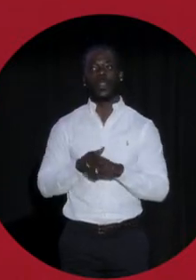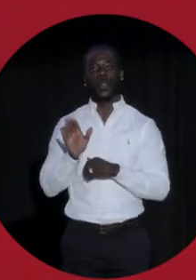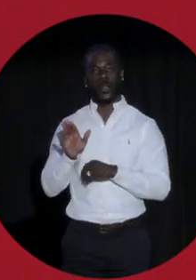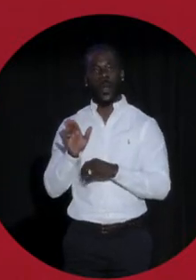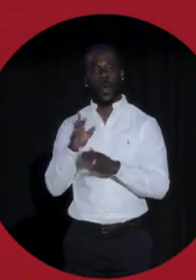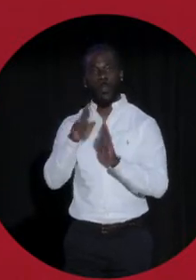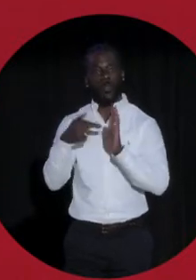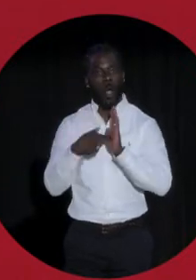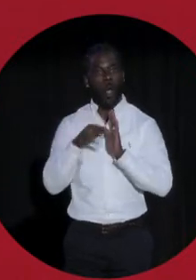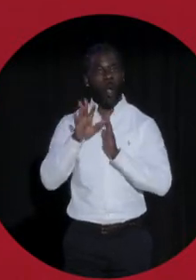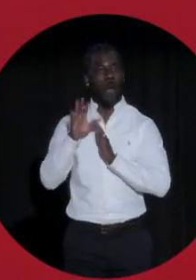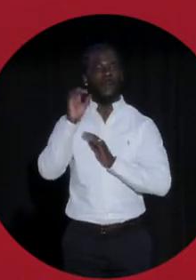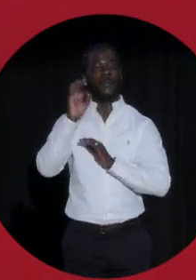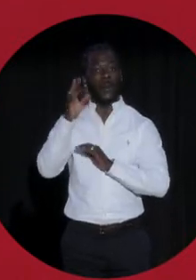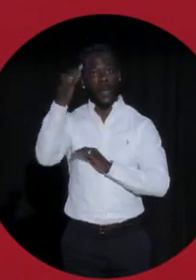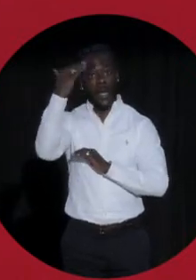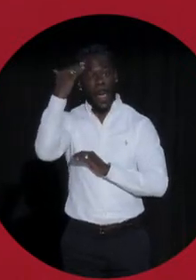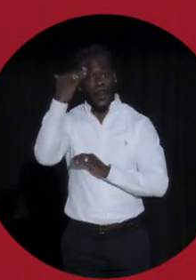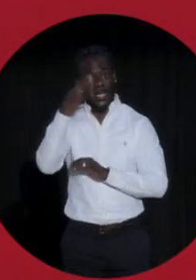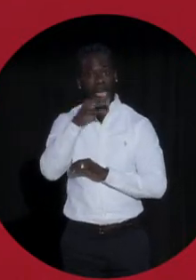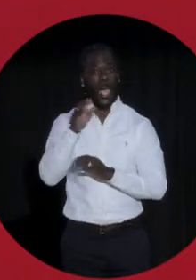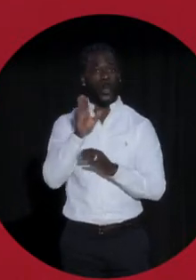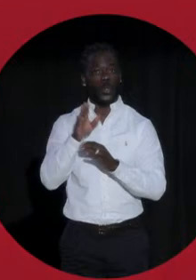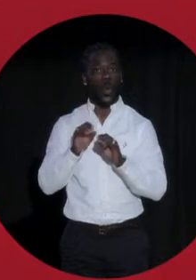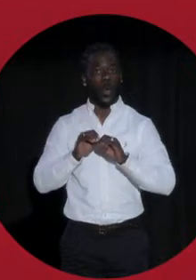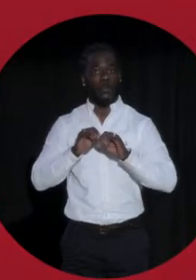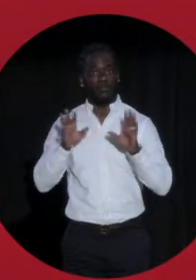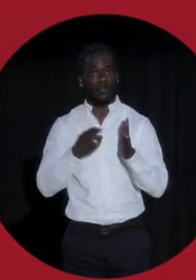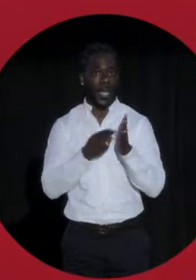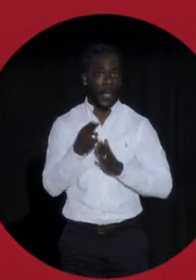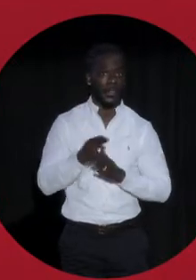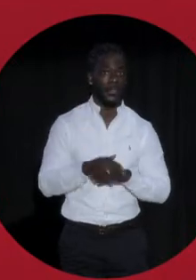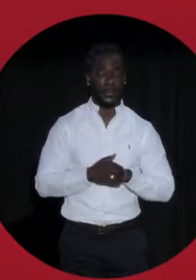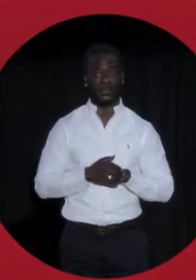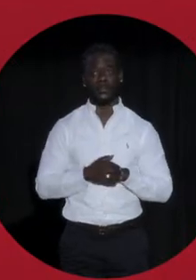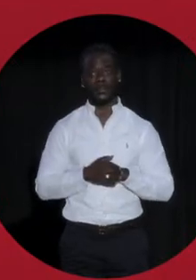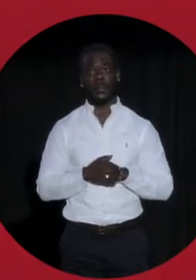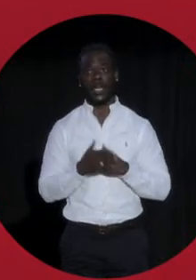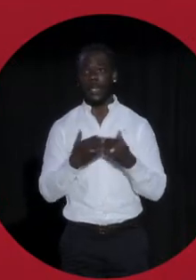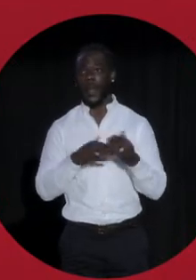competence, and your transparency, even when you had to take me to the woodshed.